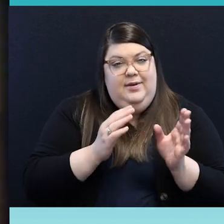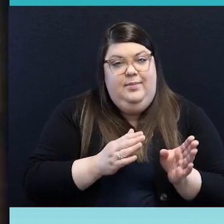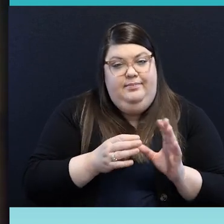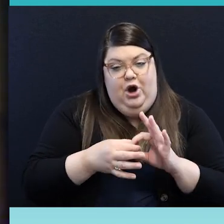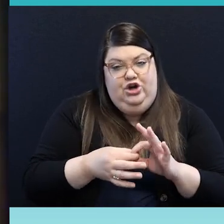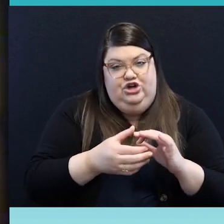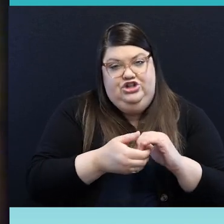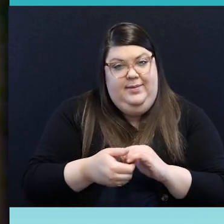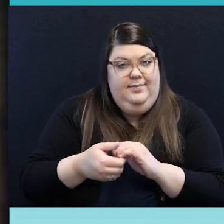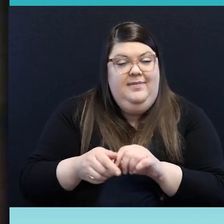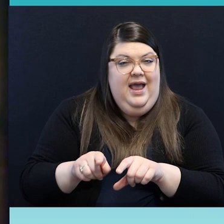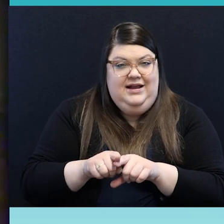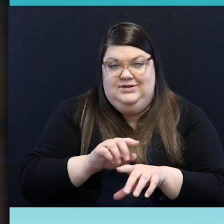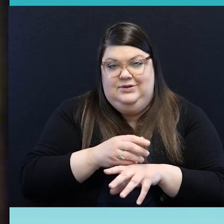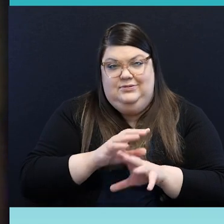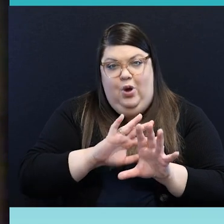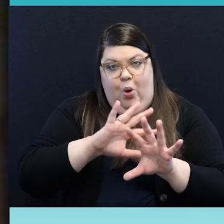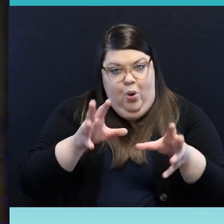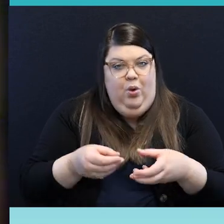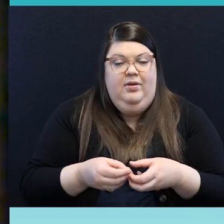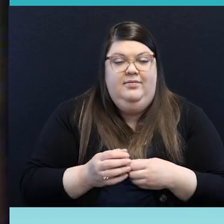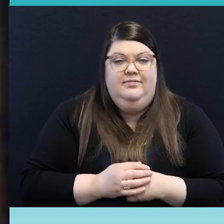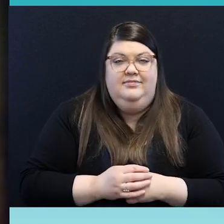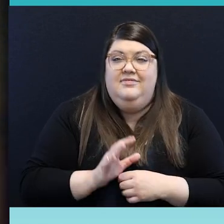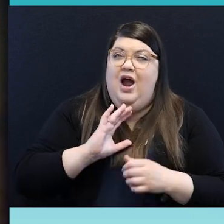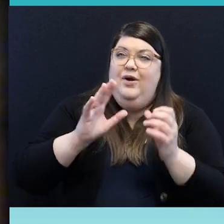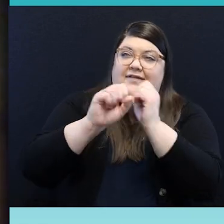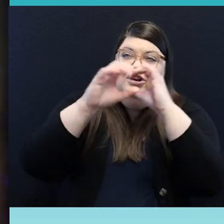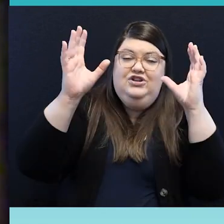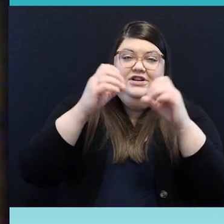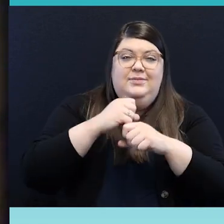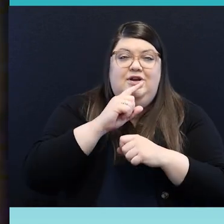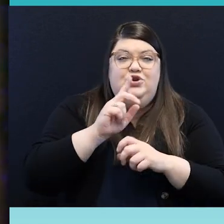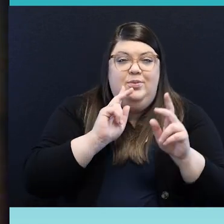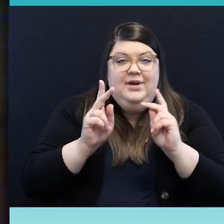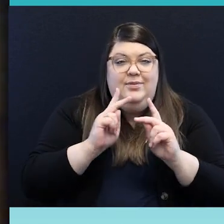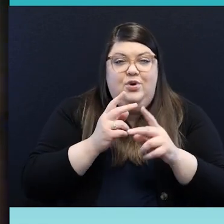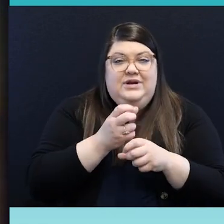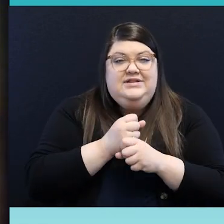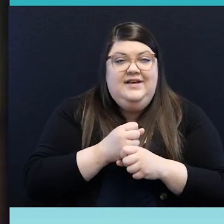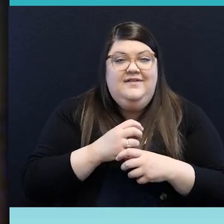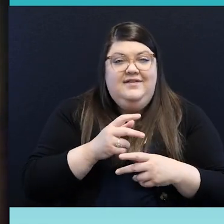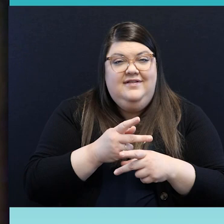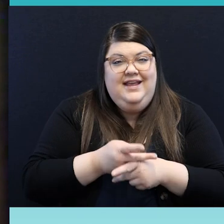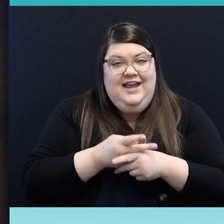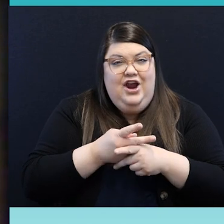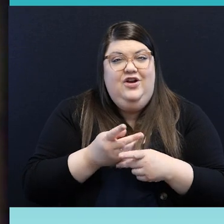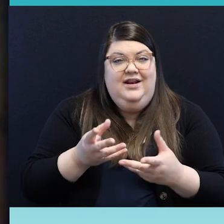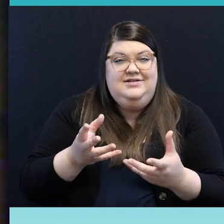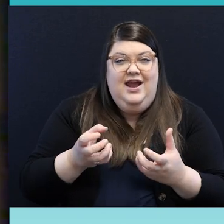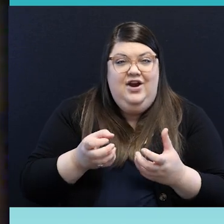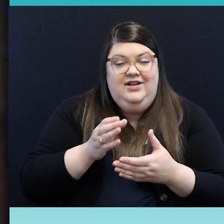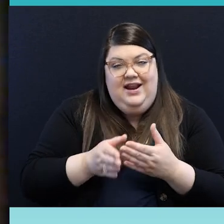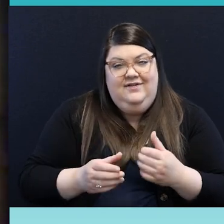whole. Our vision, our partnership vision, is to ensure that people receive the care they desire at the end of their lives,